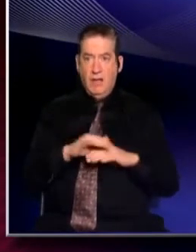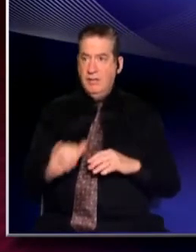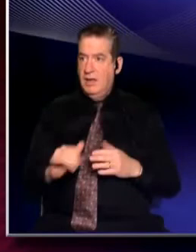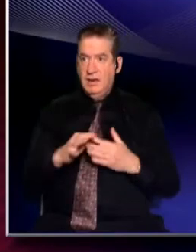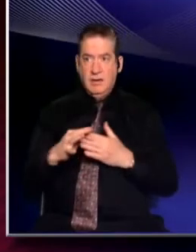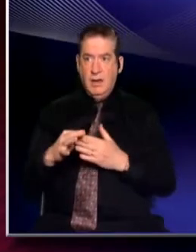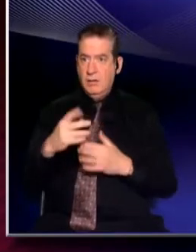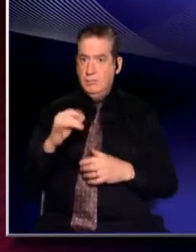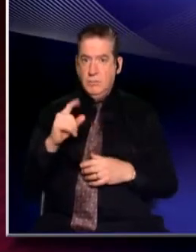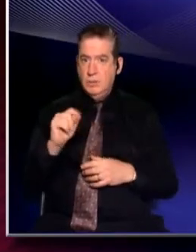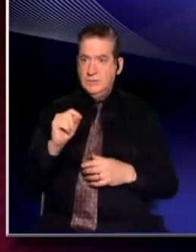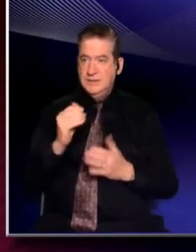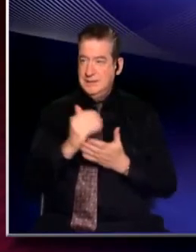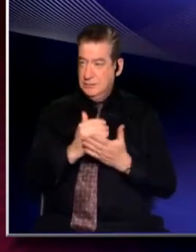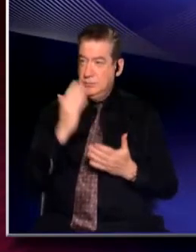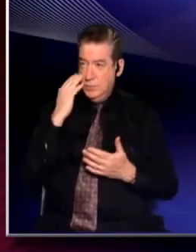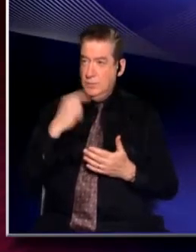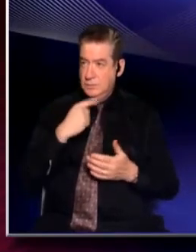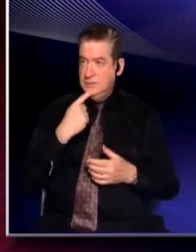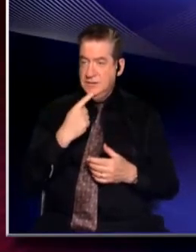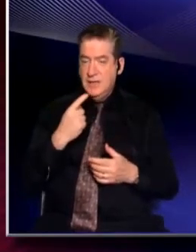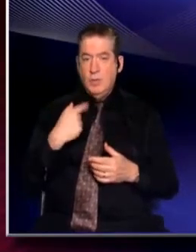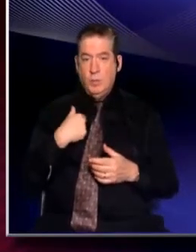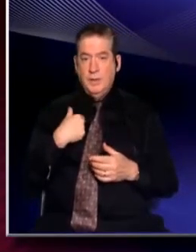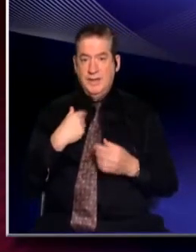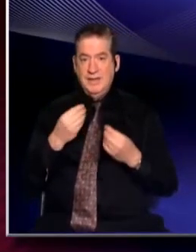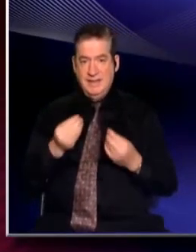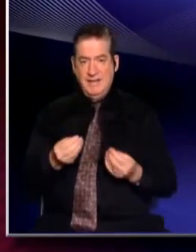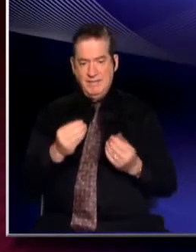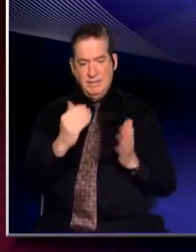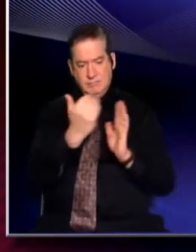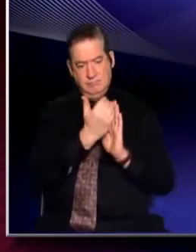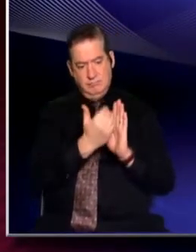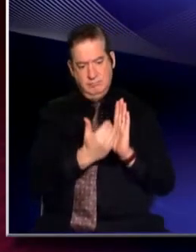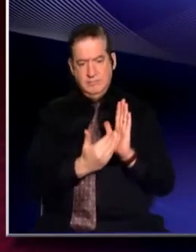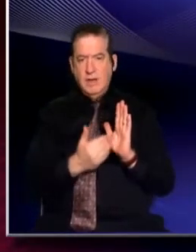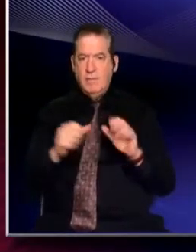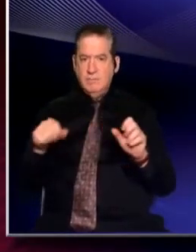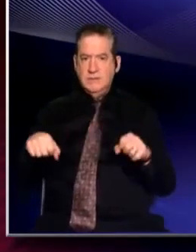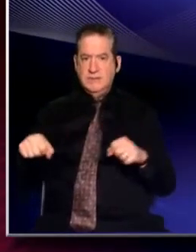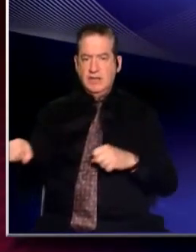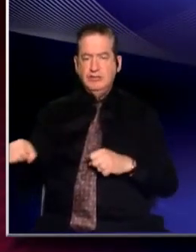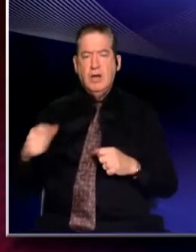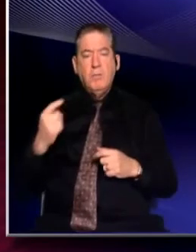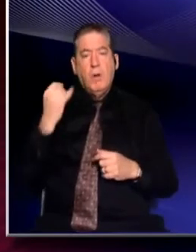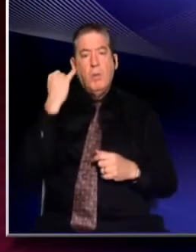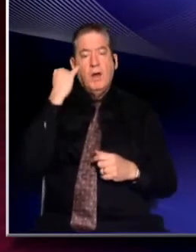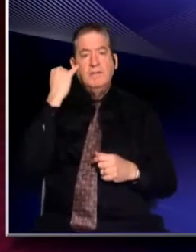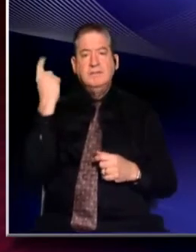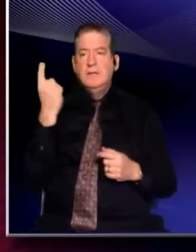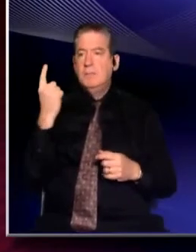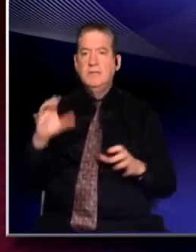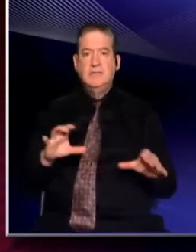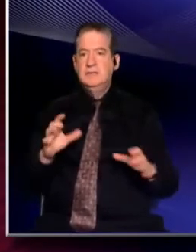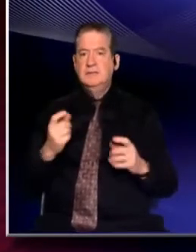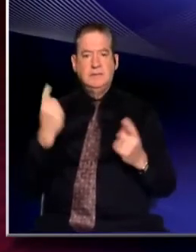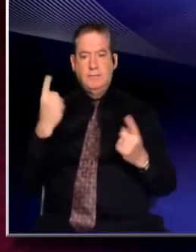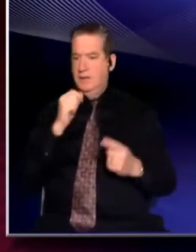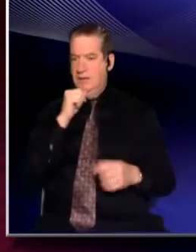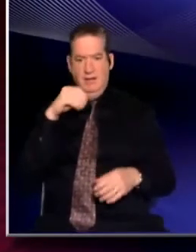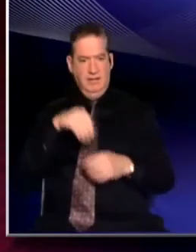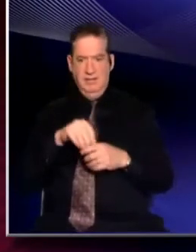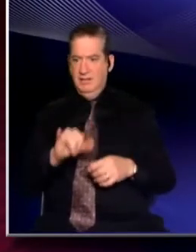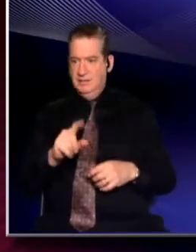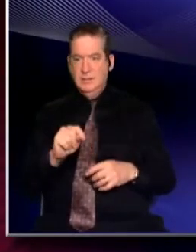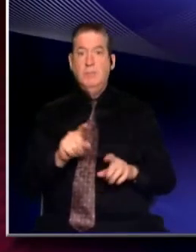list with, you know what I'm saying? Like, we give a set of potentials. Mm-hmm. What if somebody does something that's not in that set,